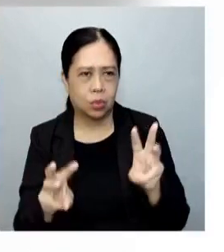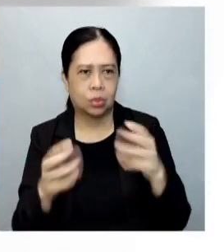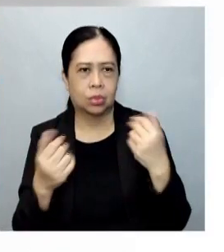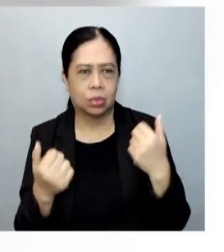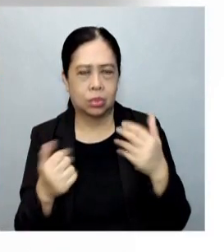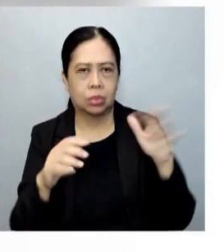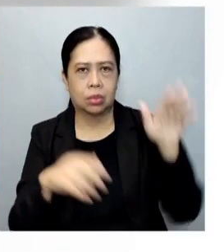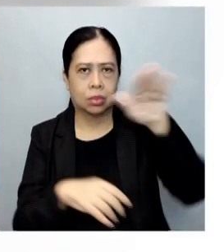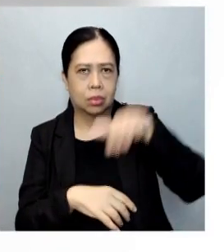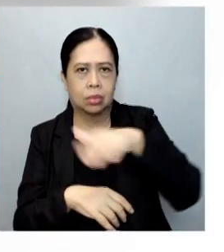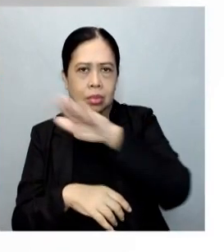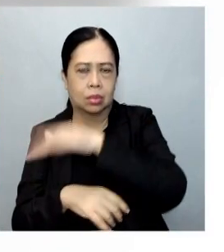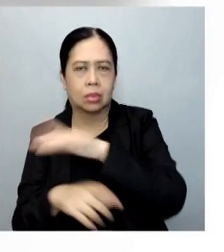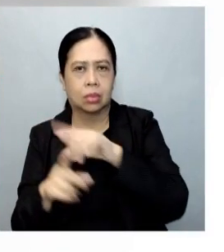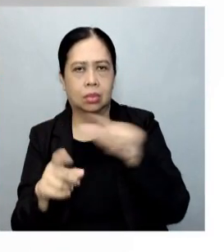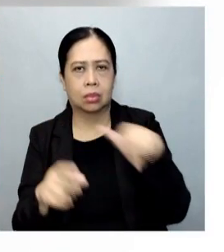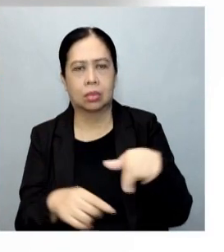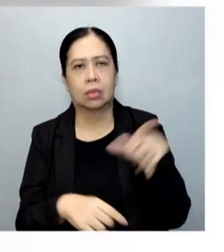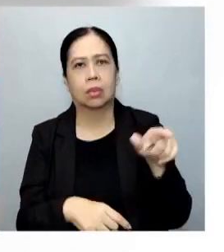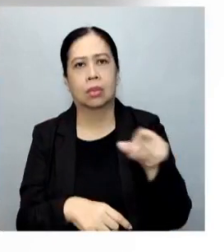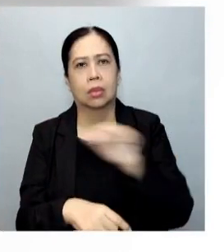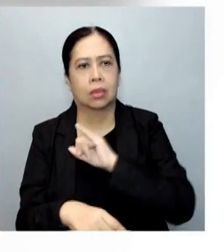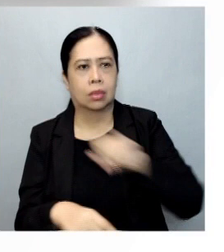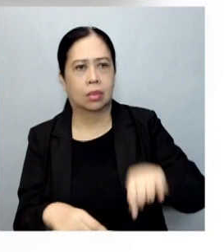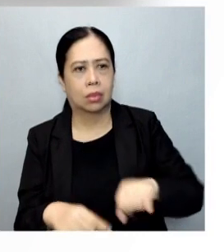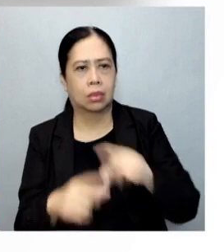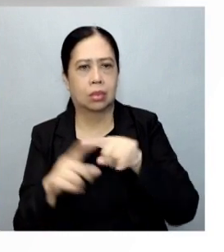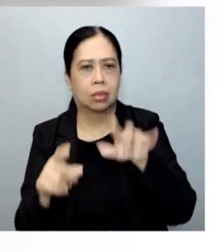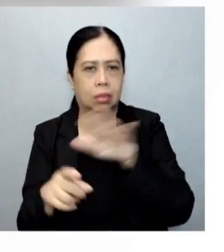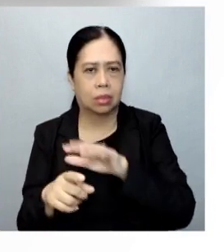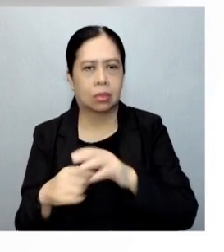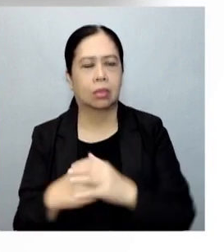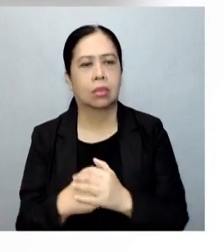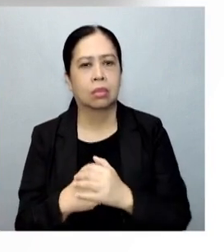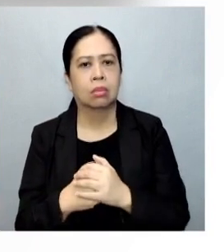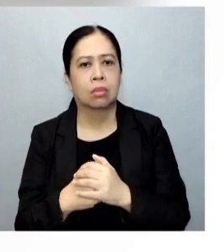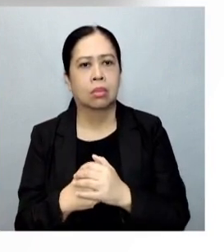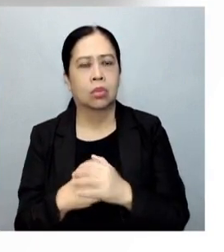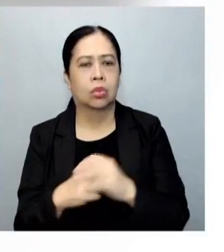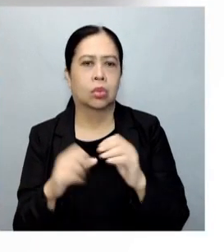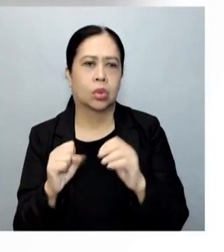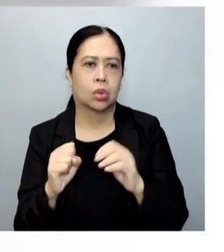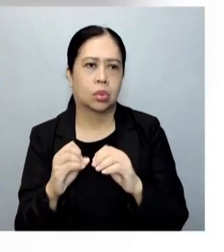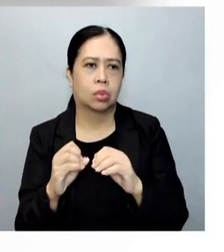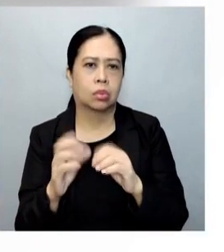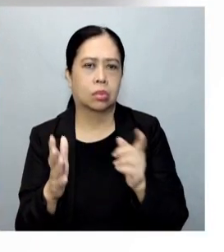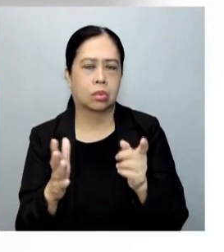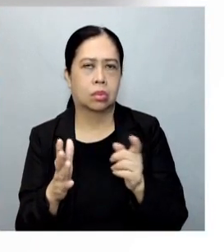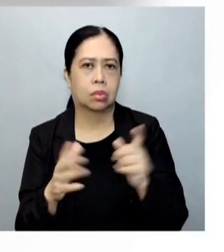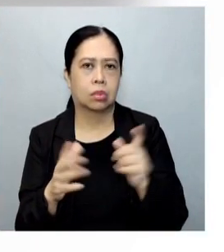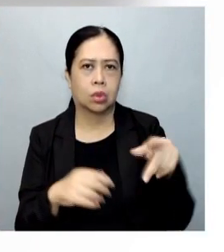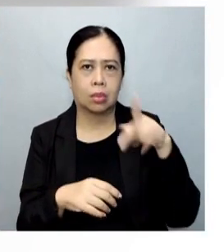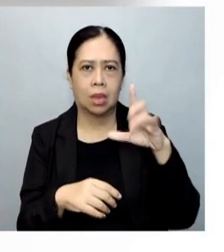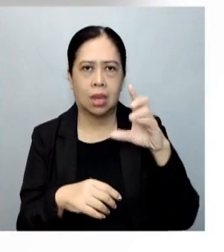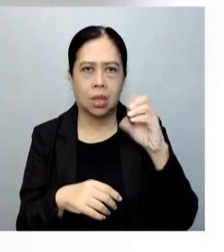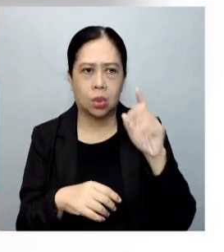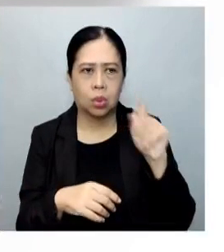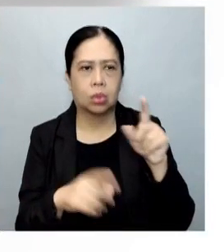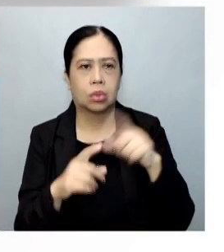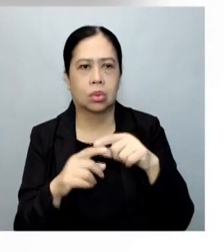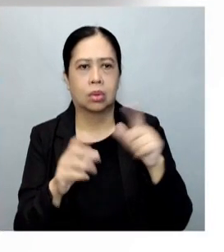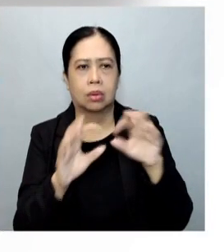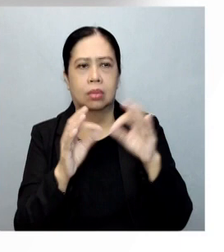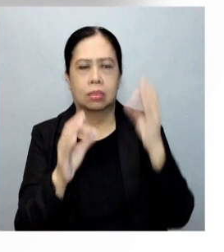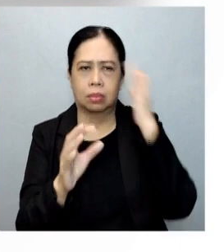may Kawayan area na yan, sa Palanan, Isabela. Kaya yung mga piloto naman ay familiar naman doon